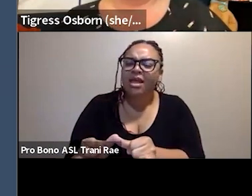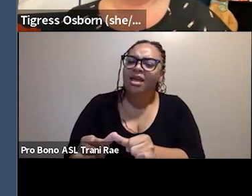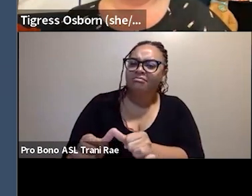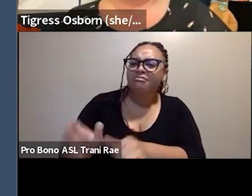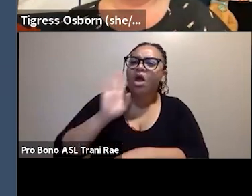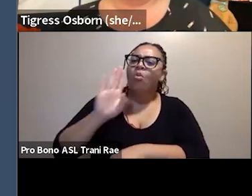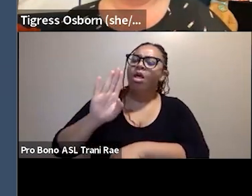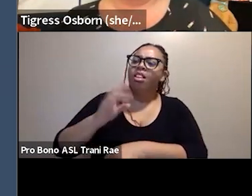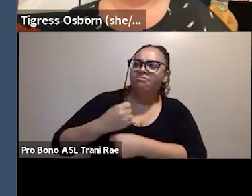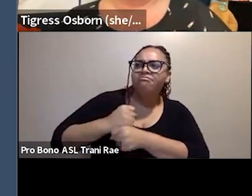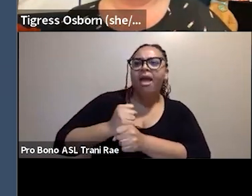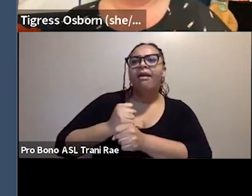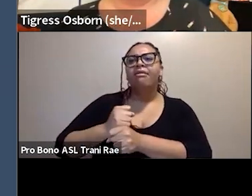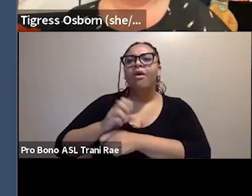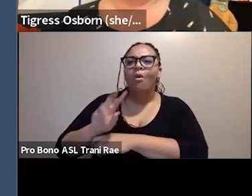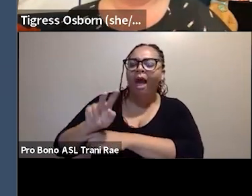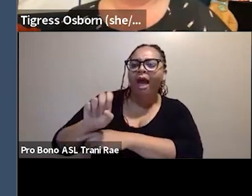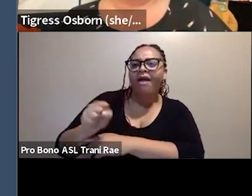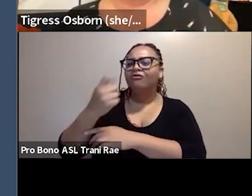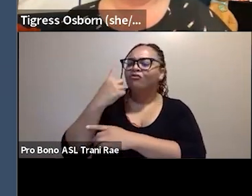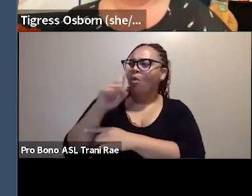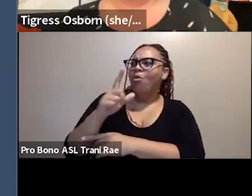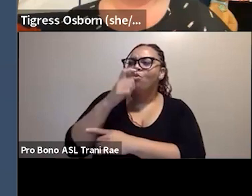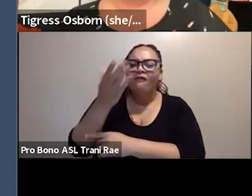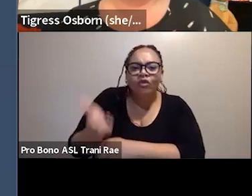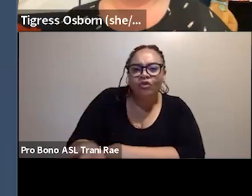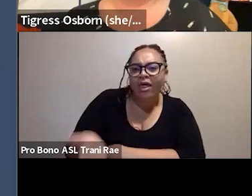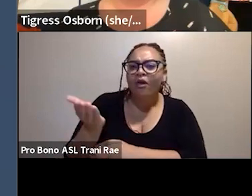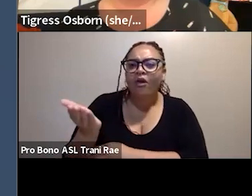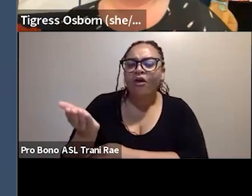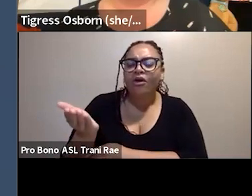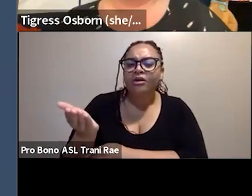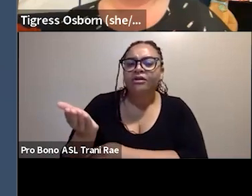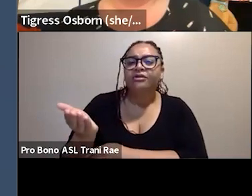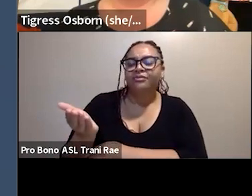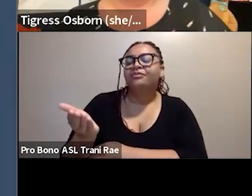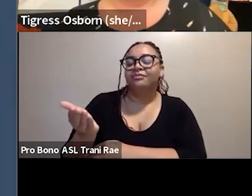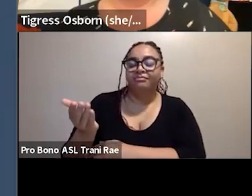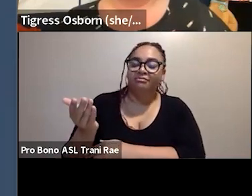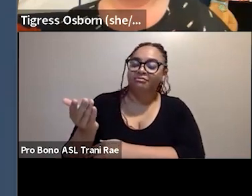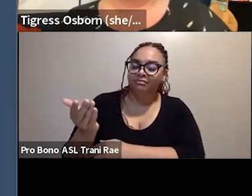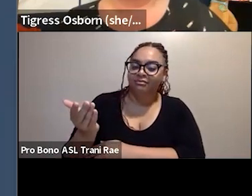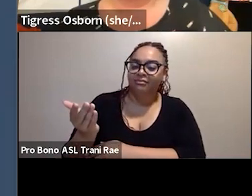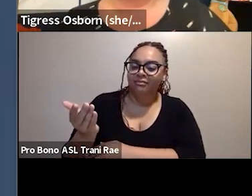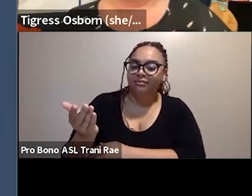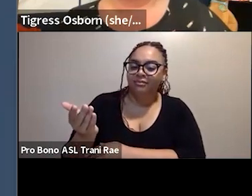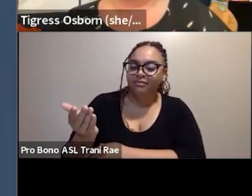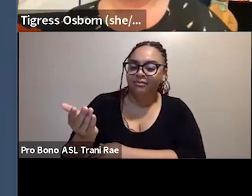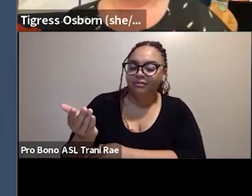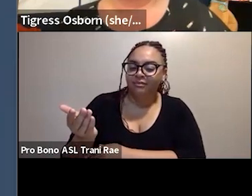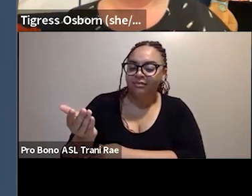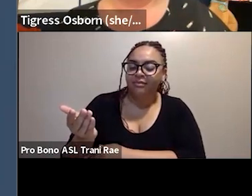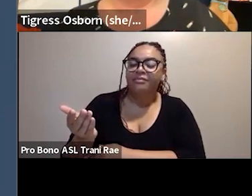its strong fat haunches planted sleek and fast as it passes the players, then bounds up and anchors the